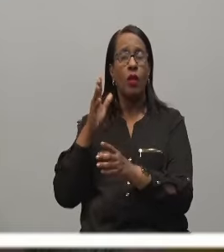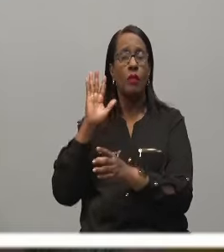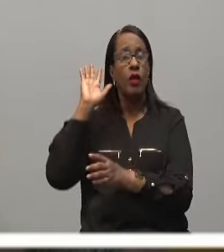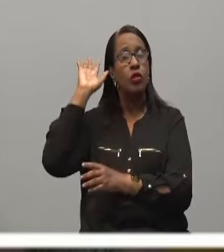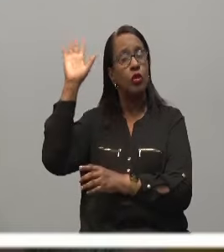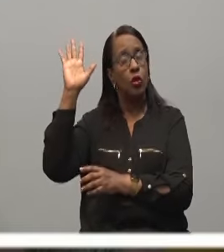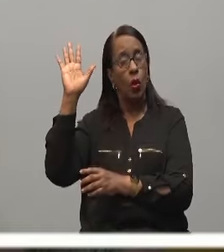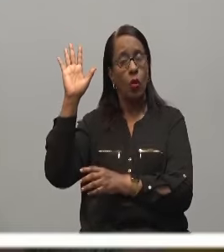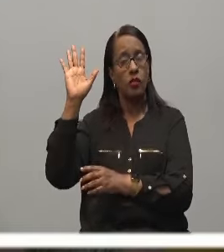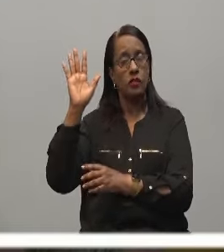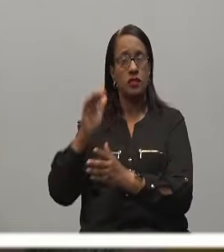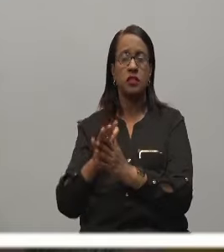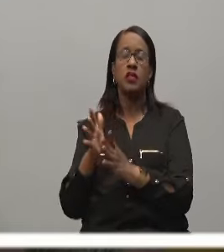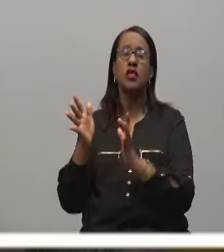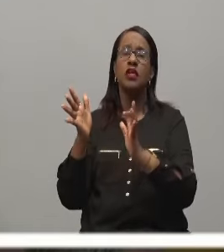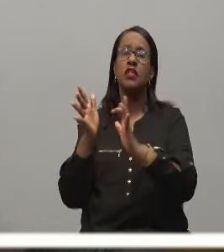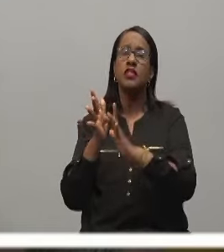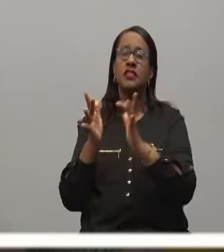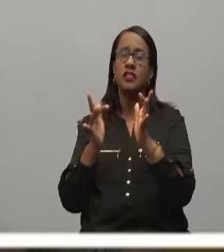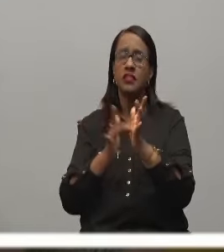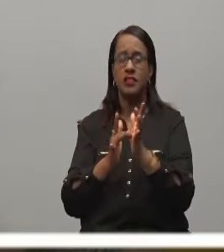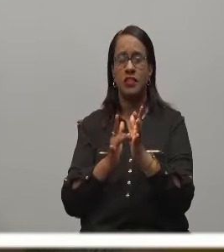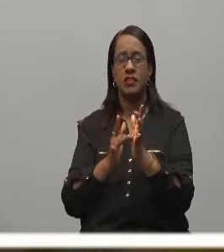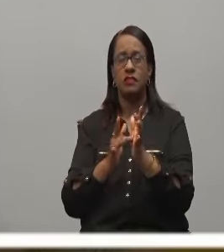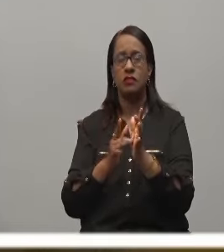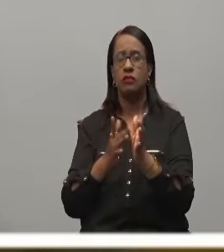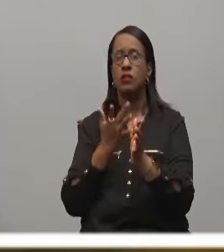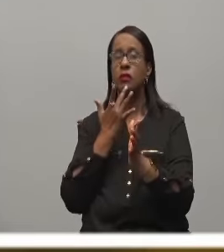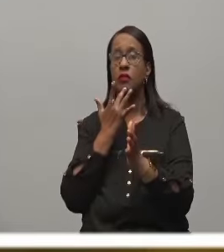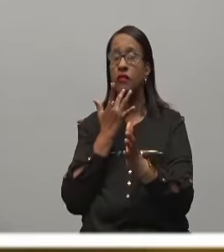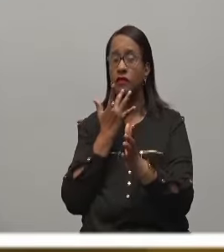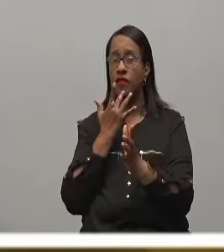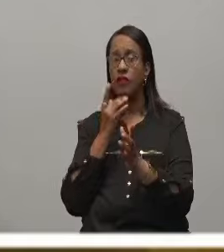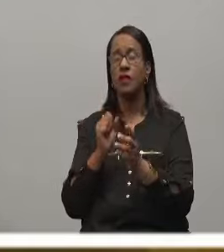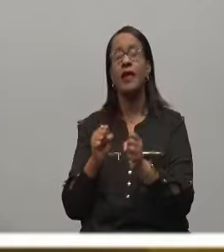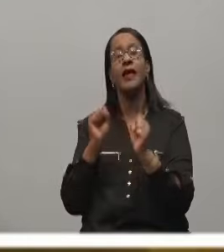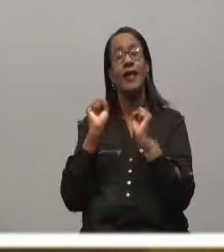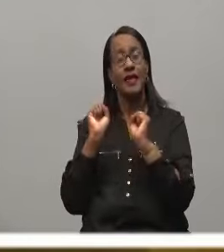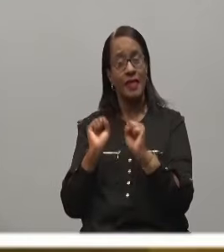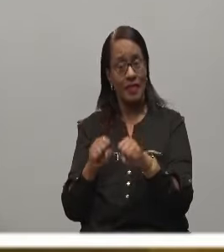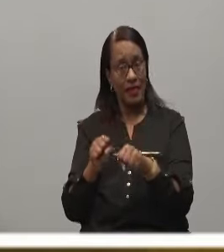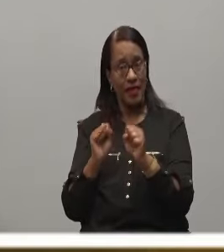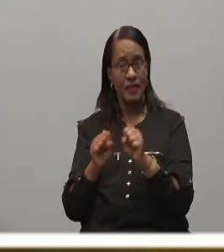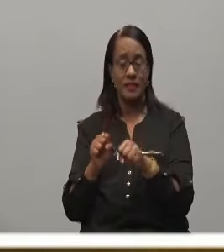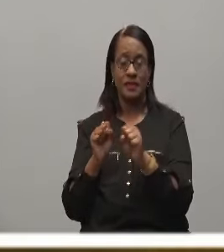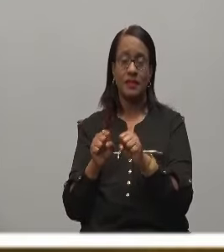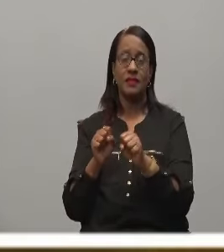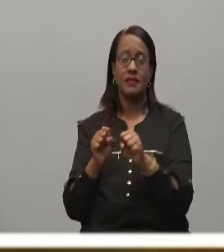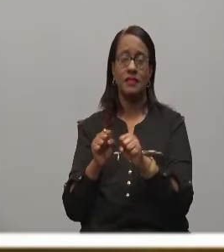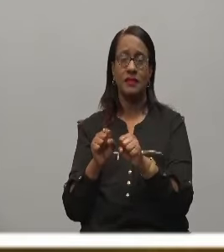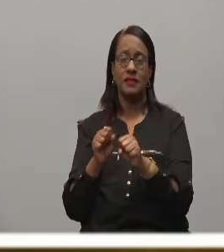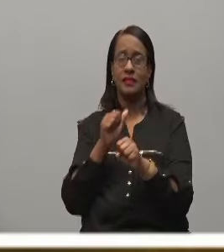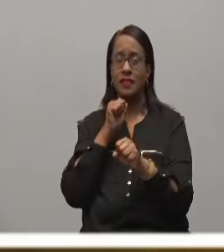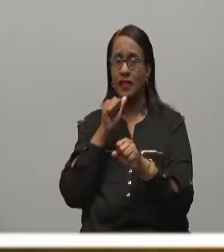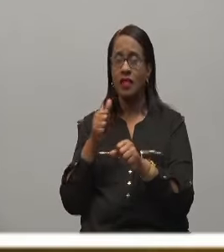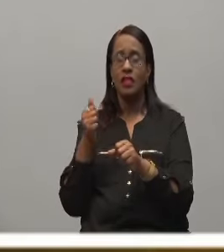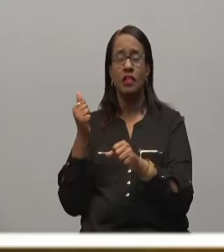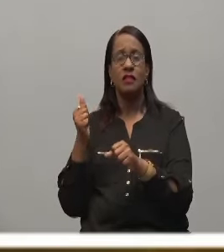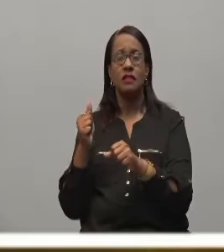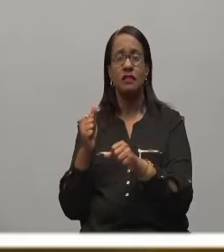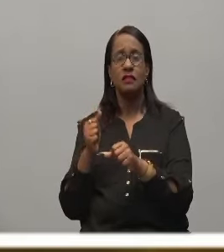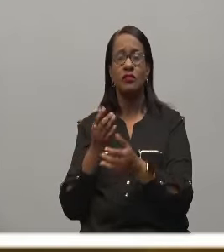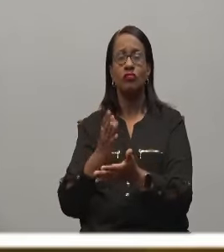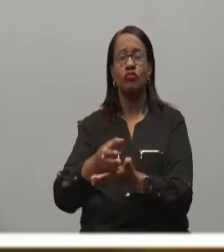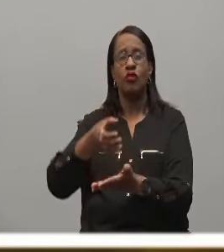have preferred not to have drunk from that cup. But he also preferred than that to do the will of